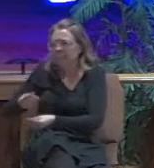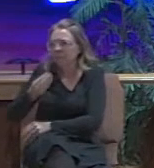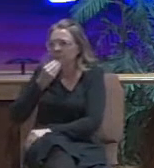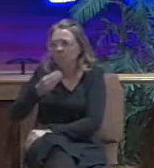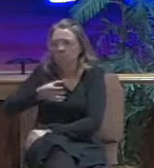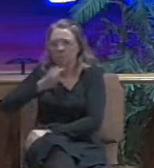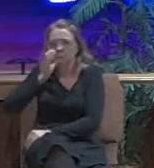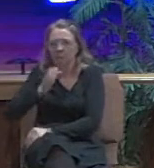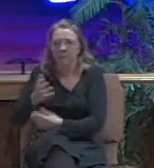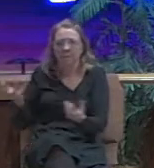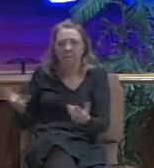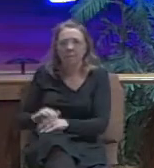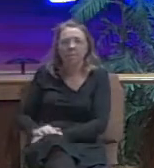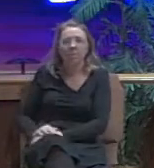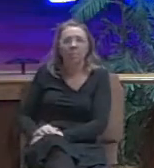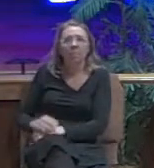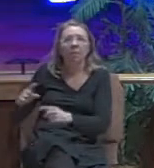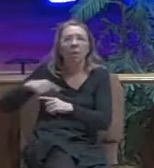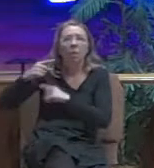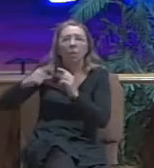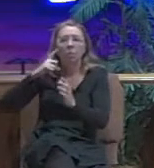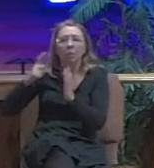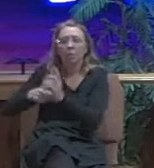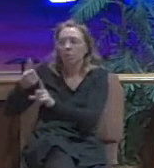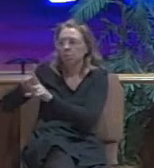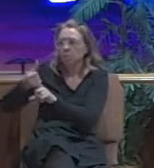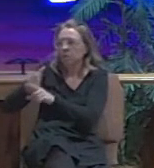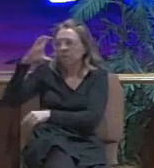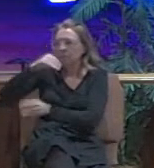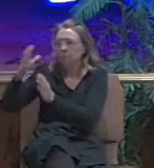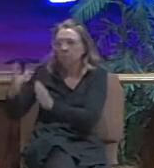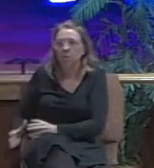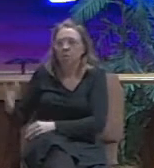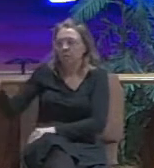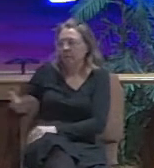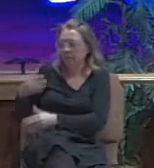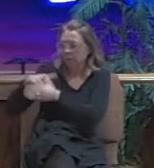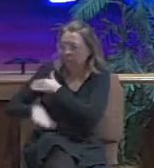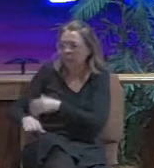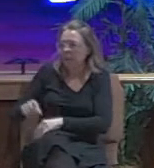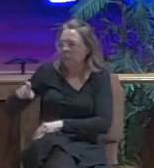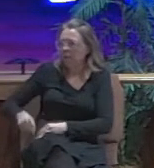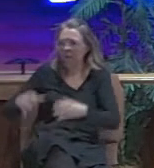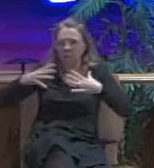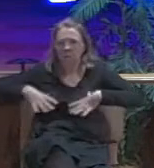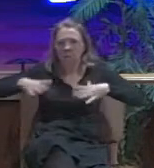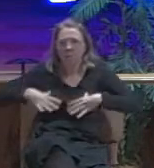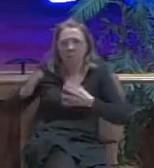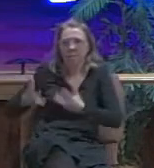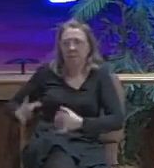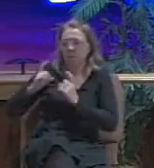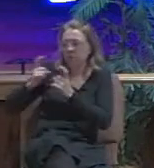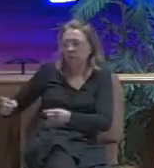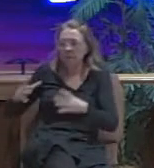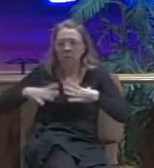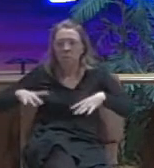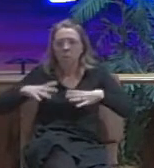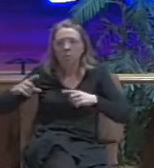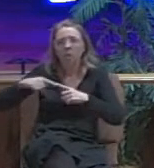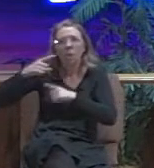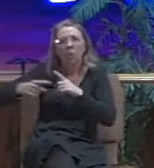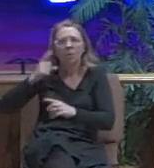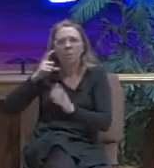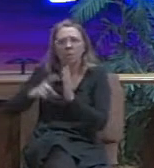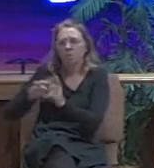When did we see you a stranger and invite you in or needing clothes and clothe you? When did we see you sick or in prison